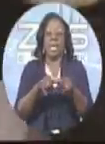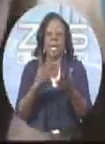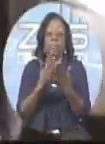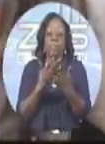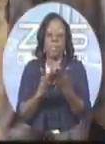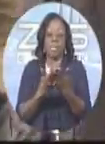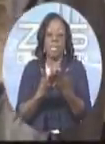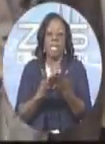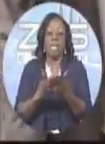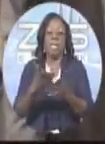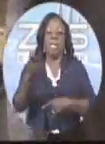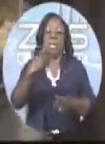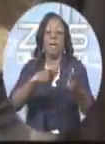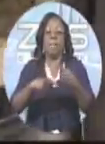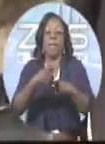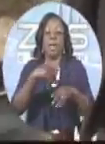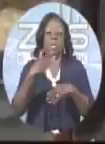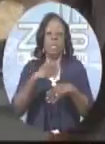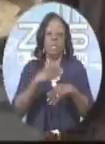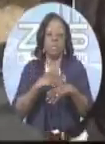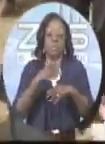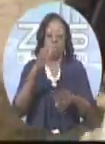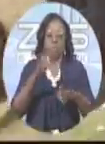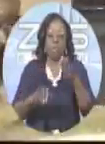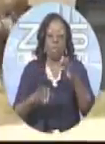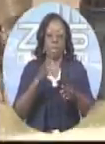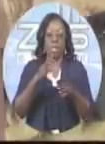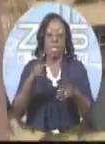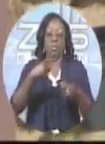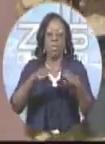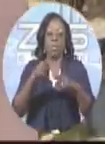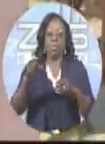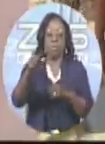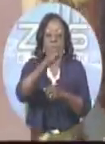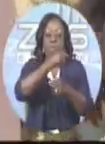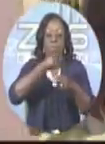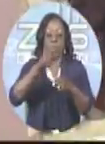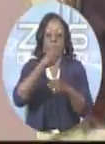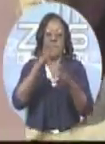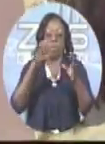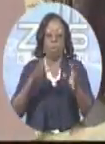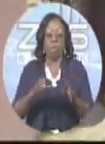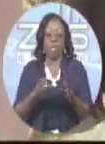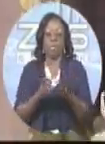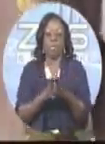31st for a service of voluntary bail of indictment that's fast-tracking the matter to the Supreme Court.